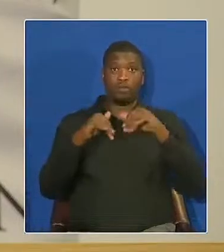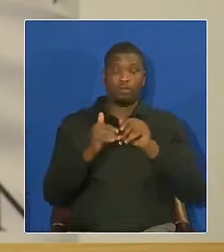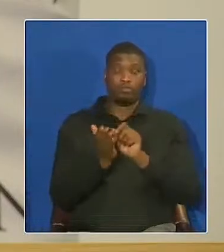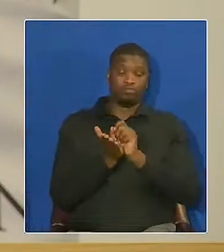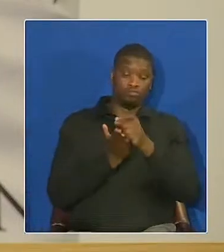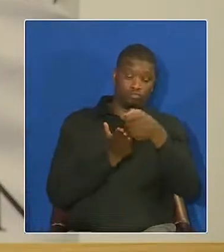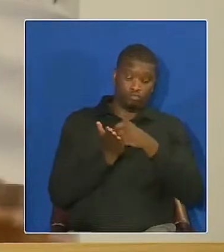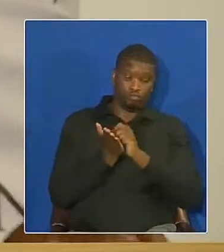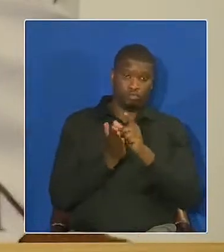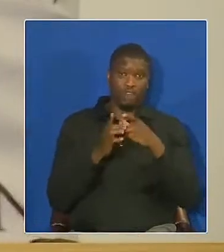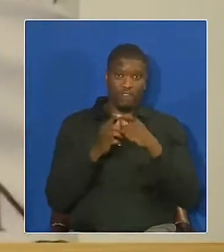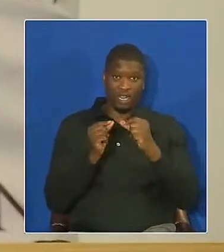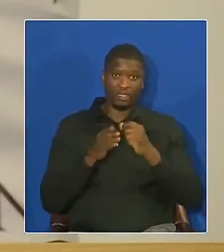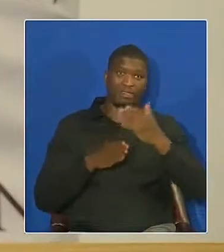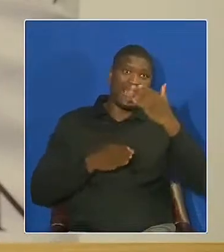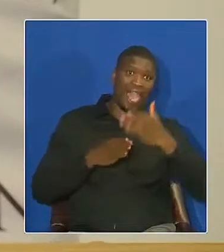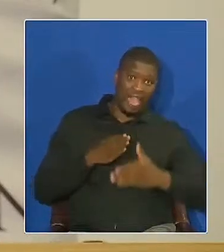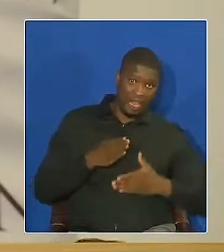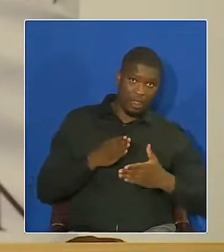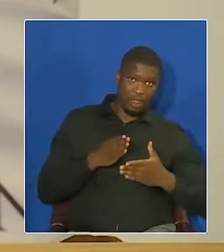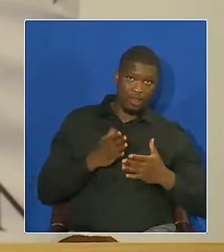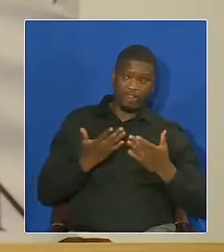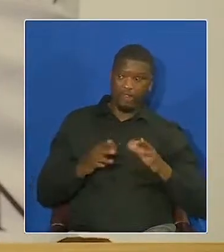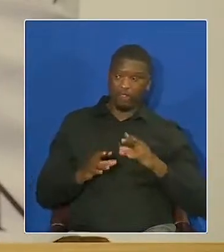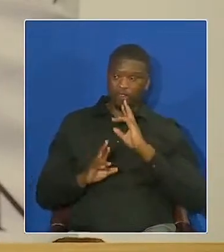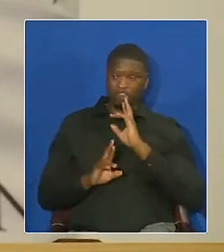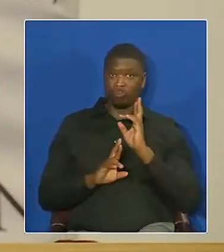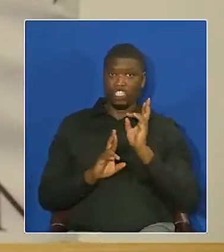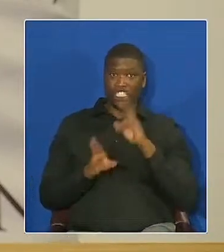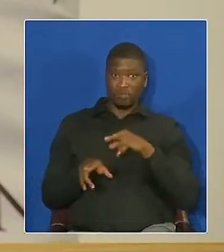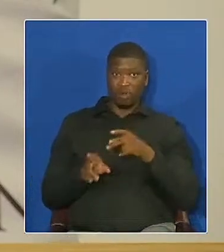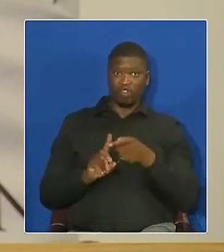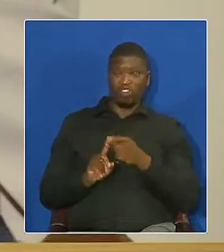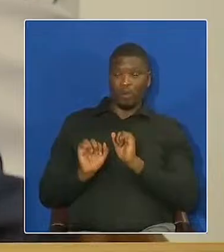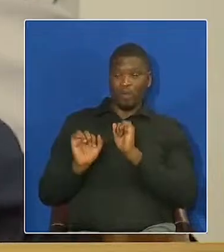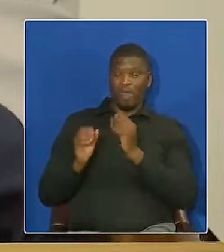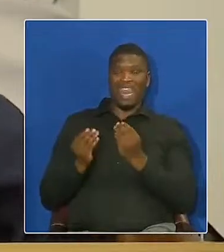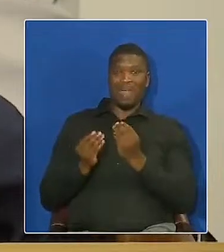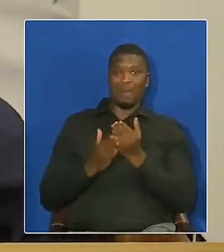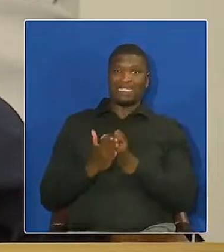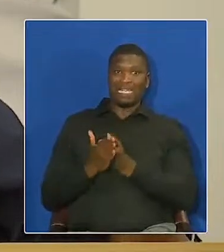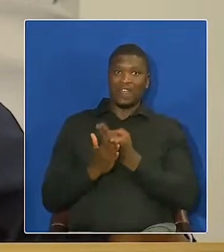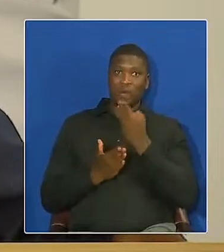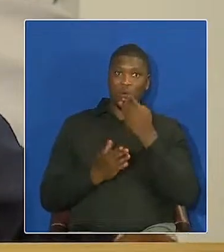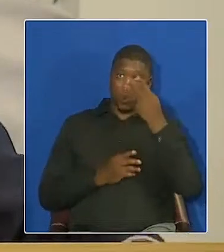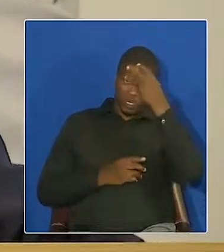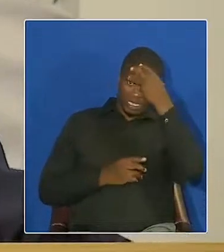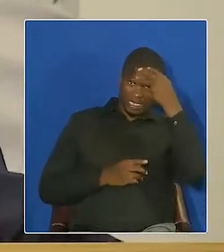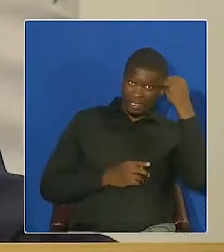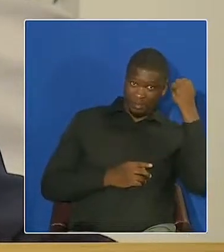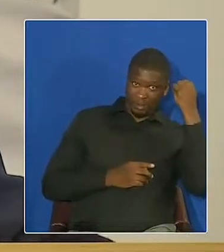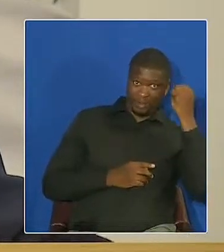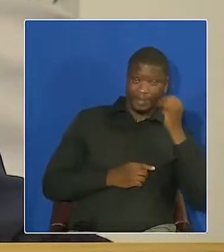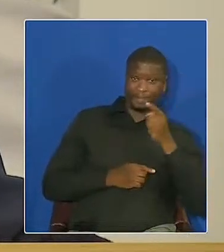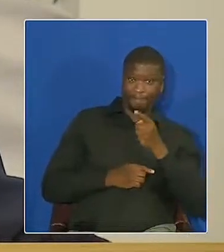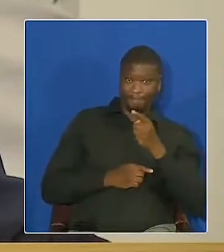response interpreted as from the number saved, Senzo Mkunu,